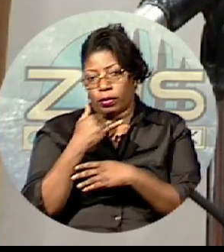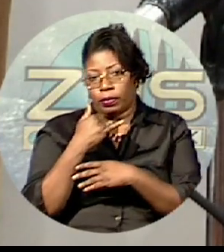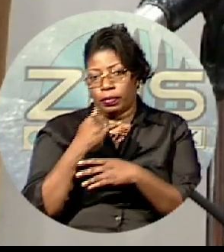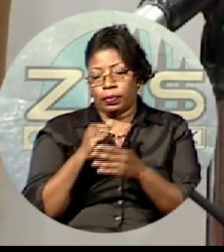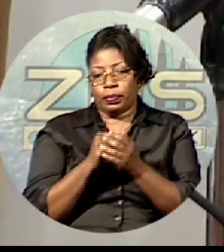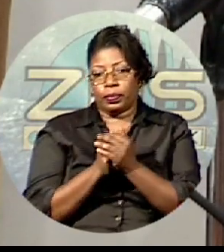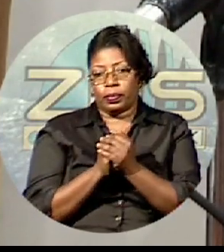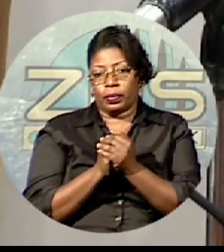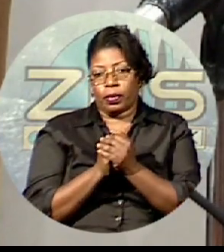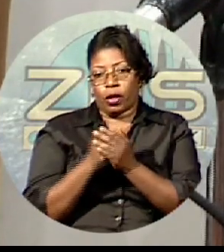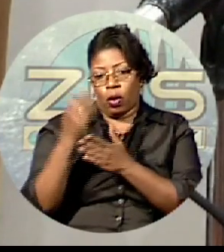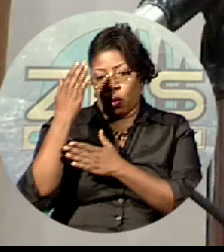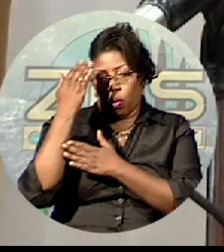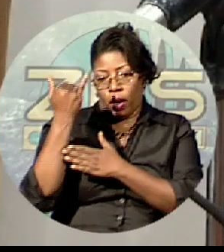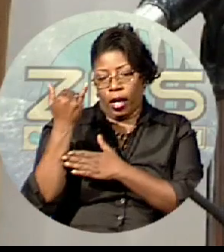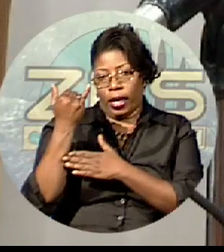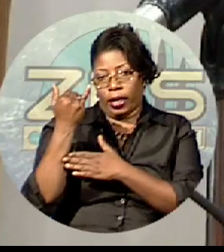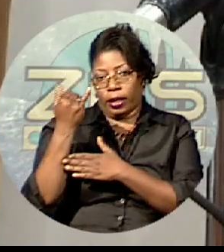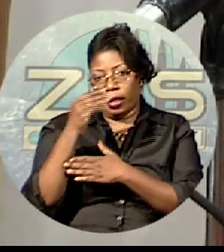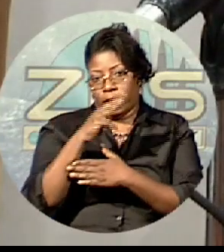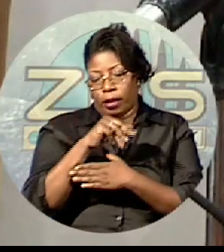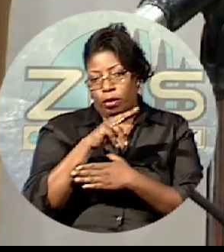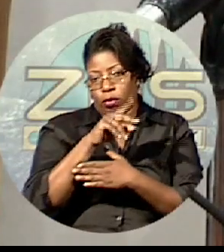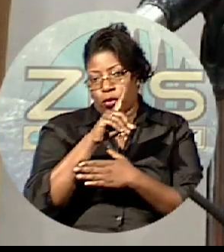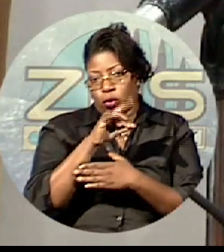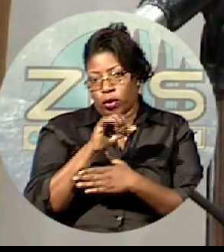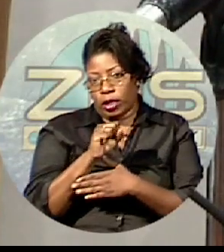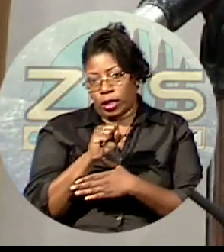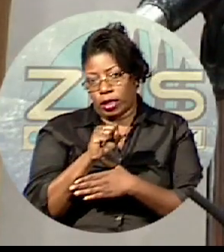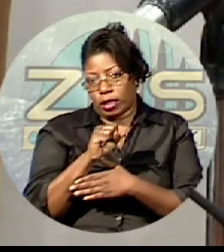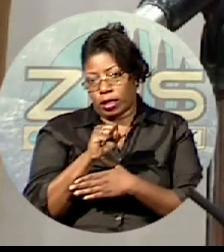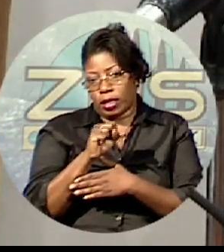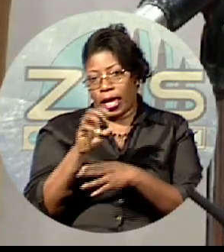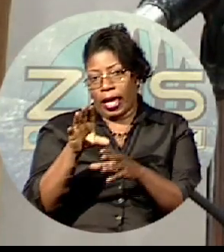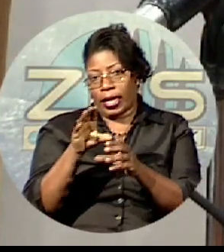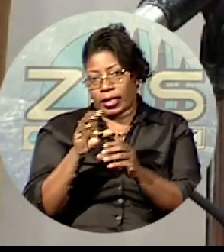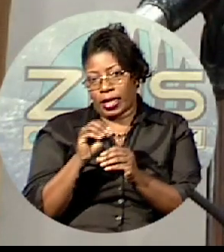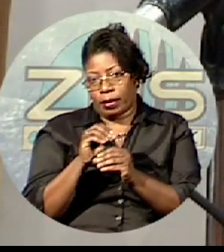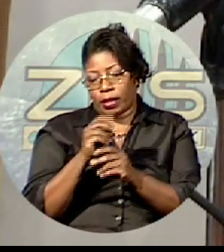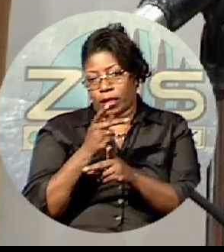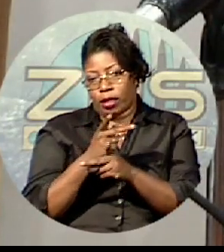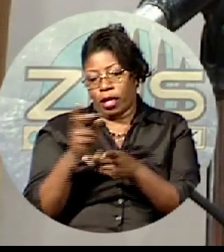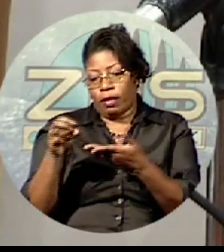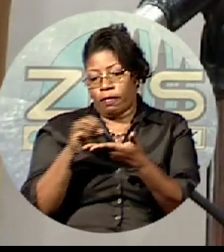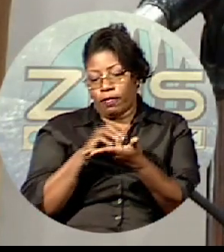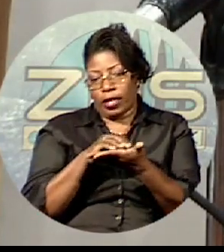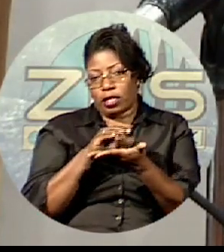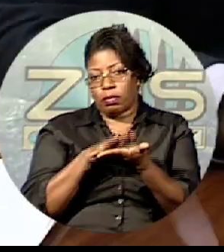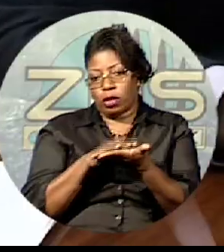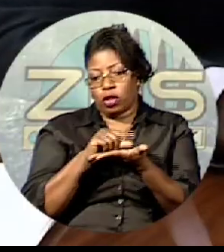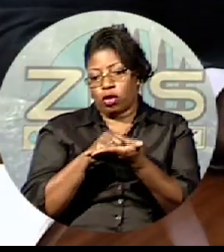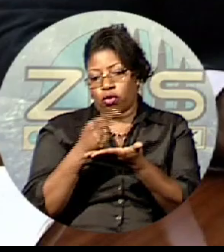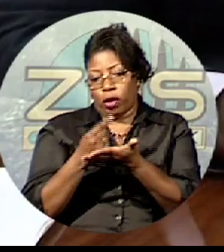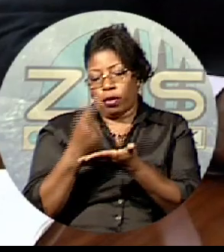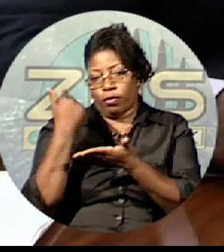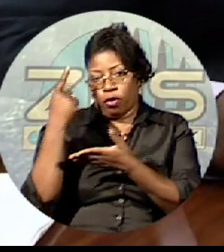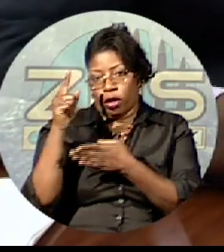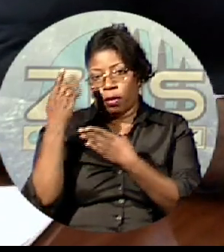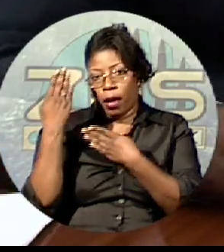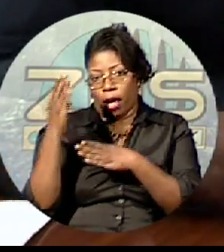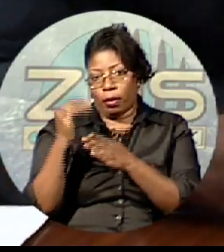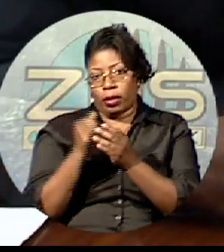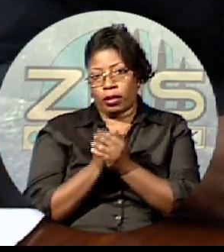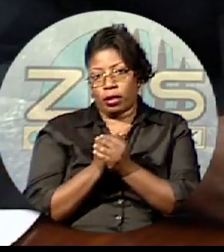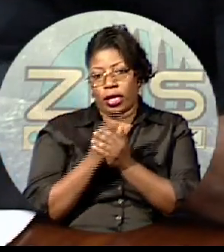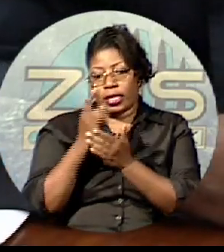verify why Moody's itself retained the investment grade for the Bahamas. The nation's leader